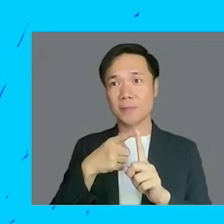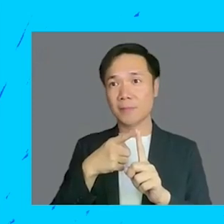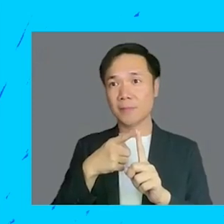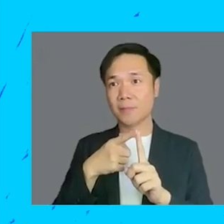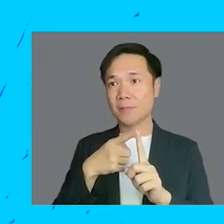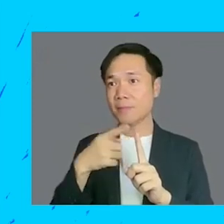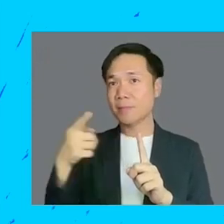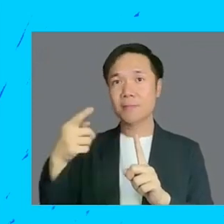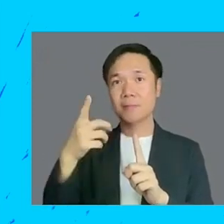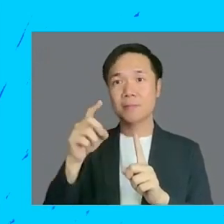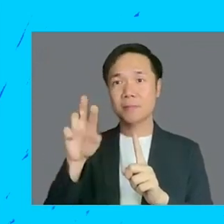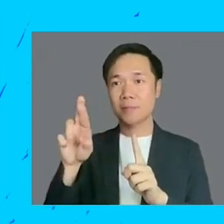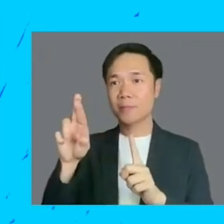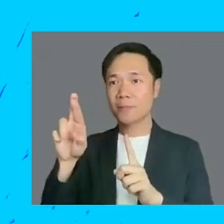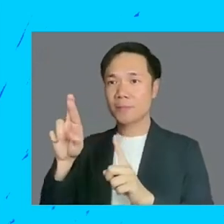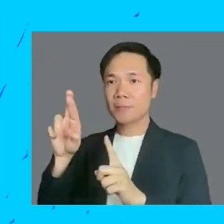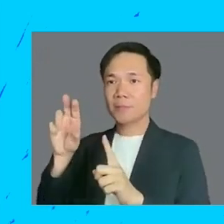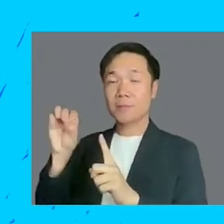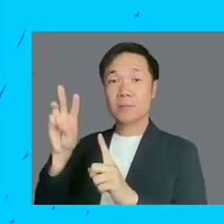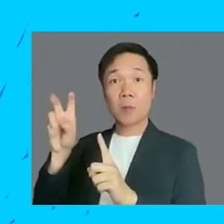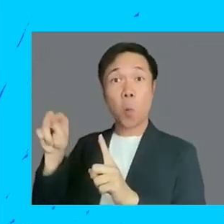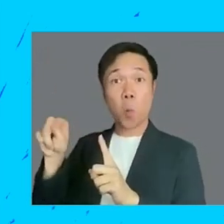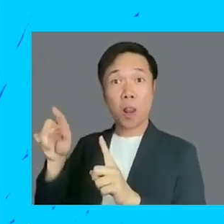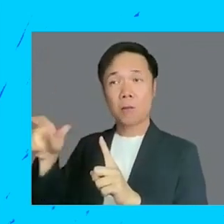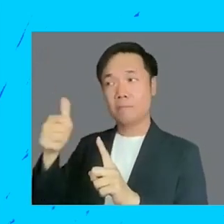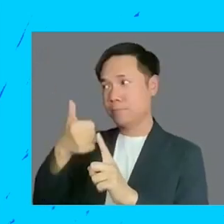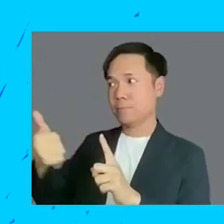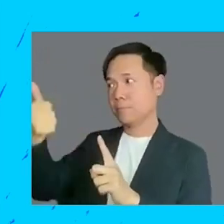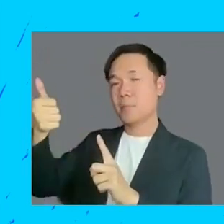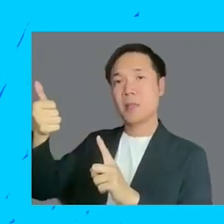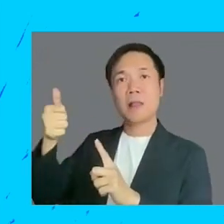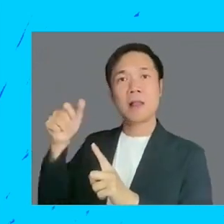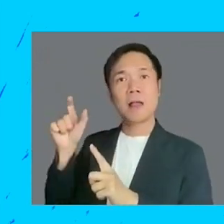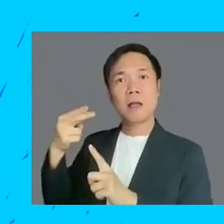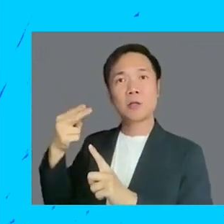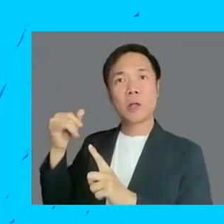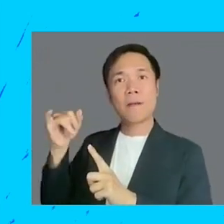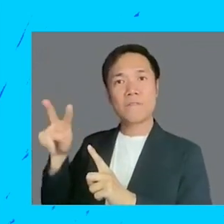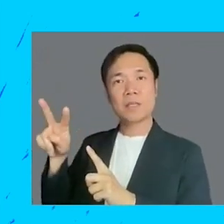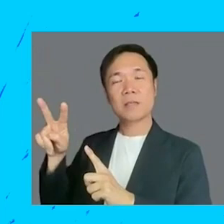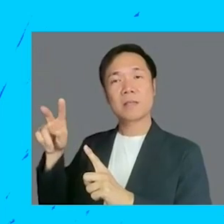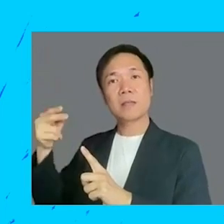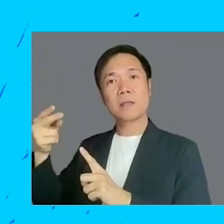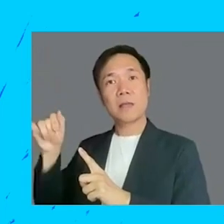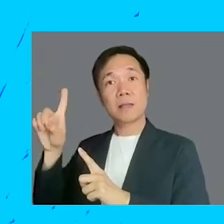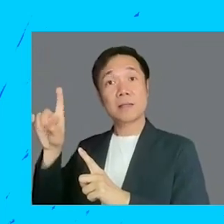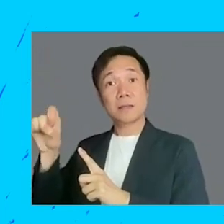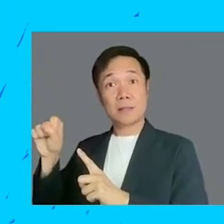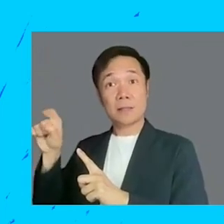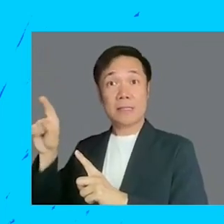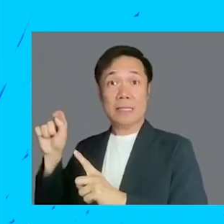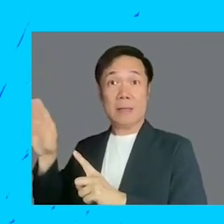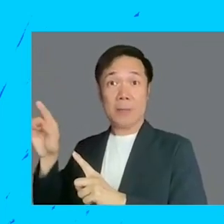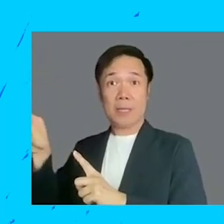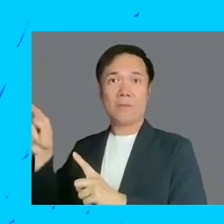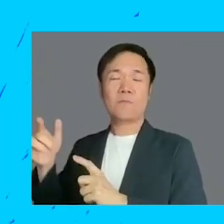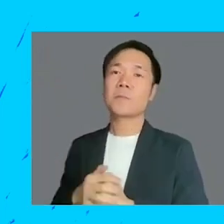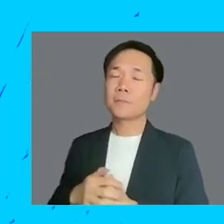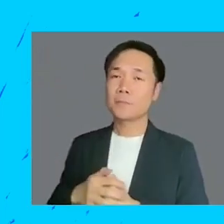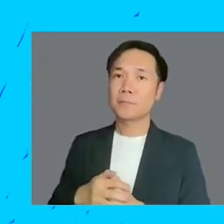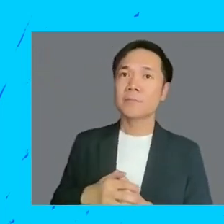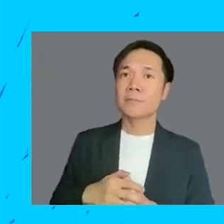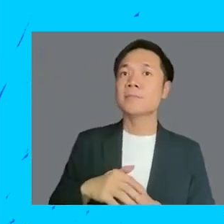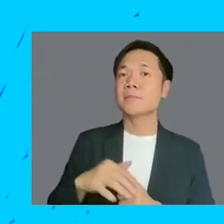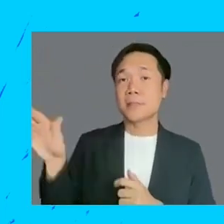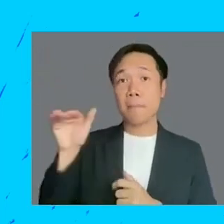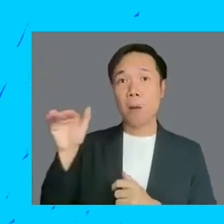Dr. Owen Mugurungi, who is a director, AIDS and TB unit from the Ministry of Health and Child Care, Zimbabwe. Dr. Owen, you're